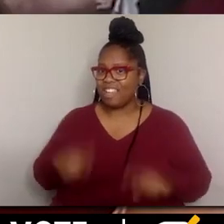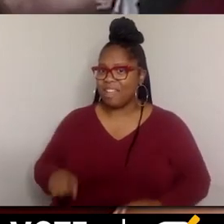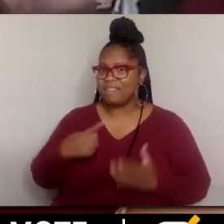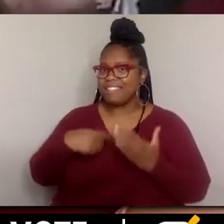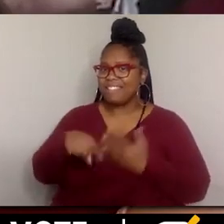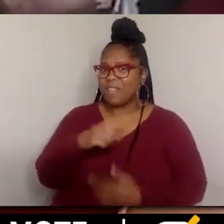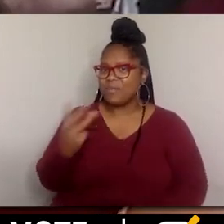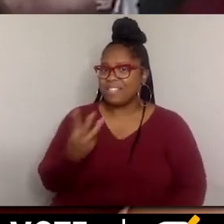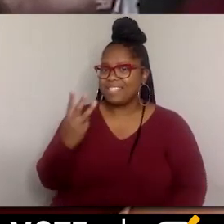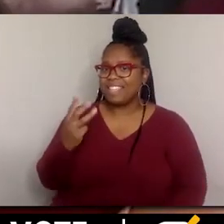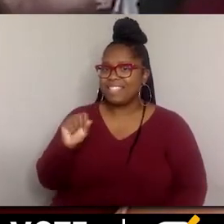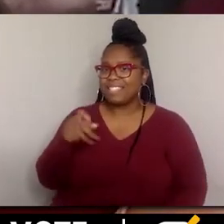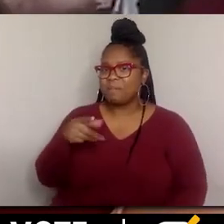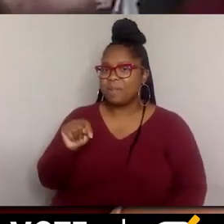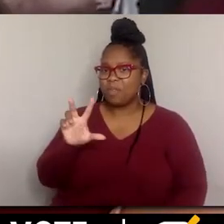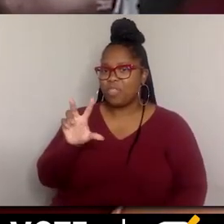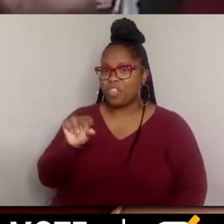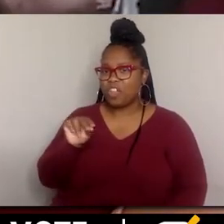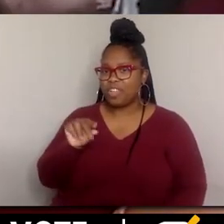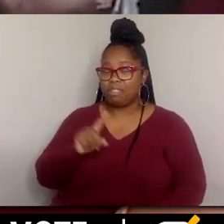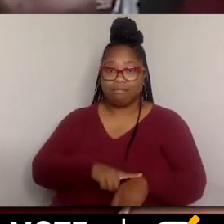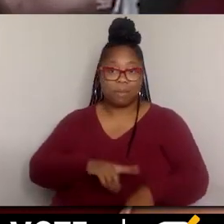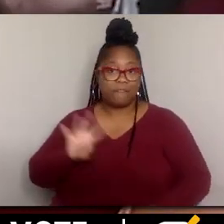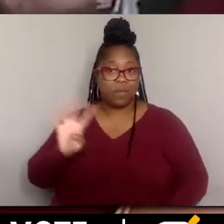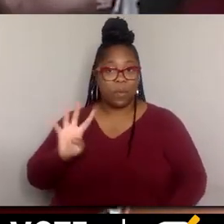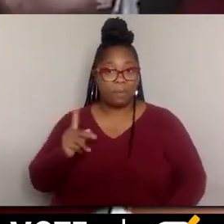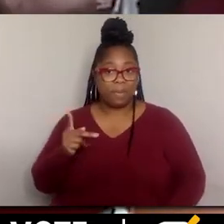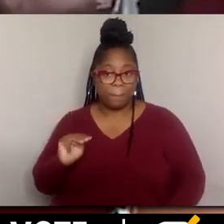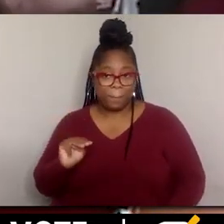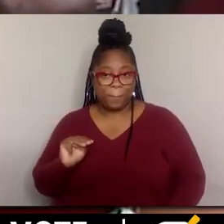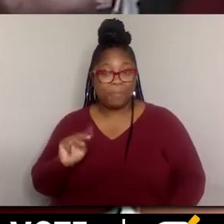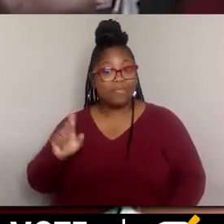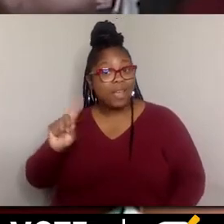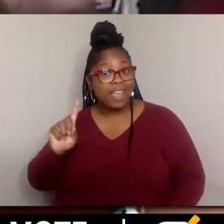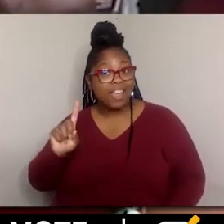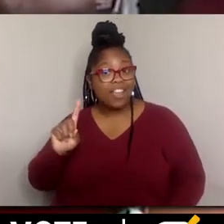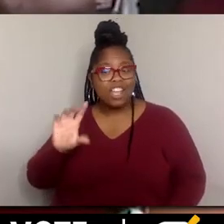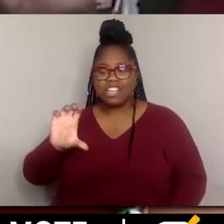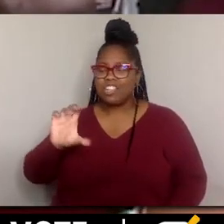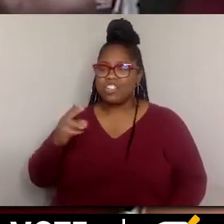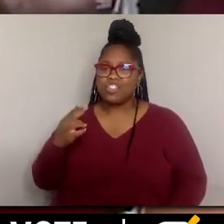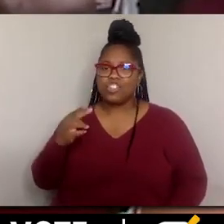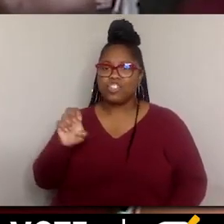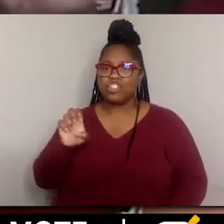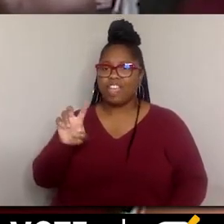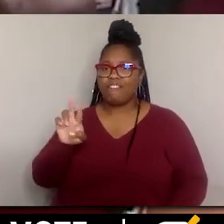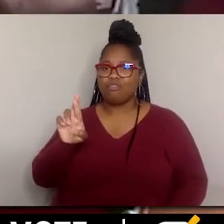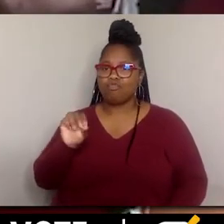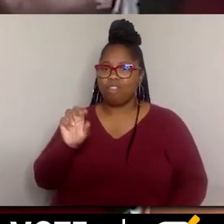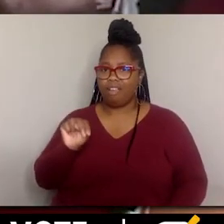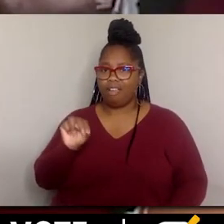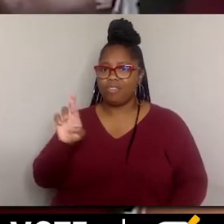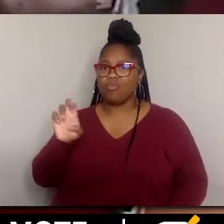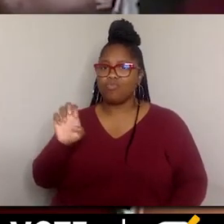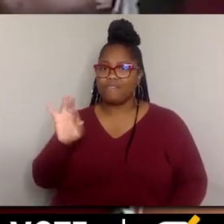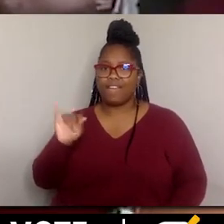Wednesday, September 30th at 4 p.m. at the Chevron refinery in El